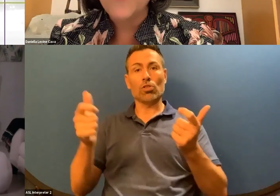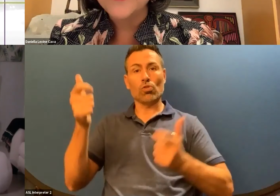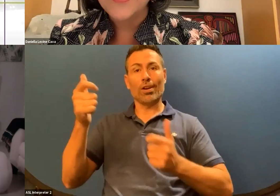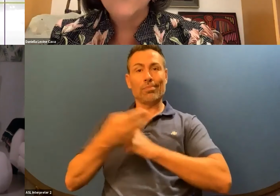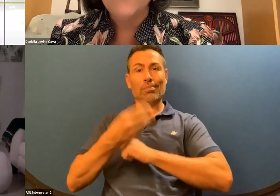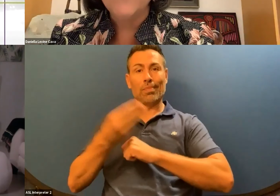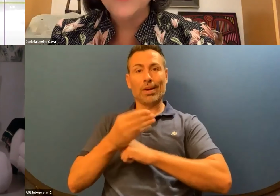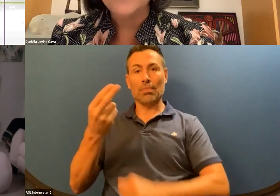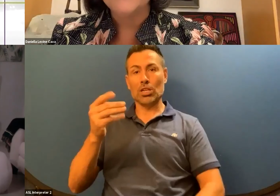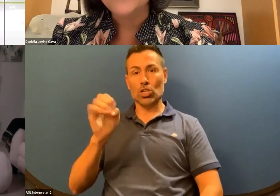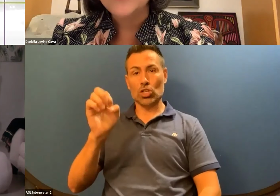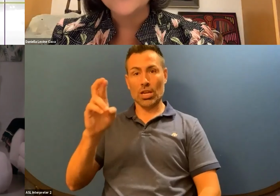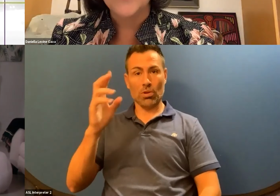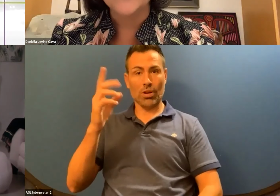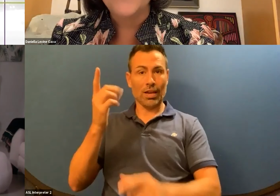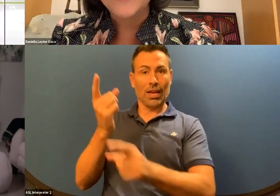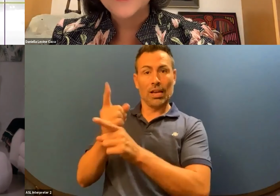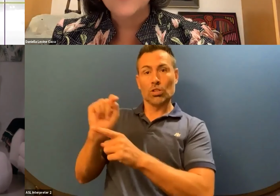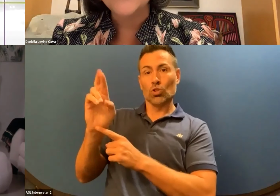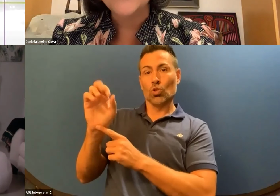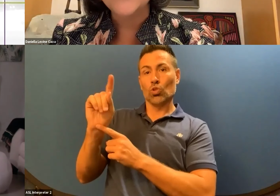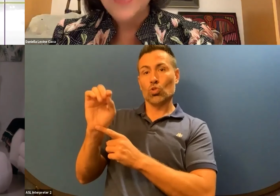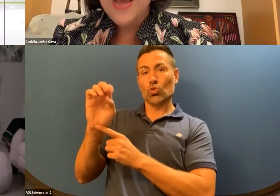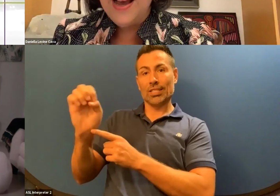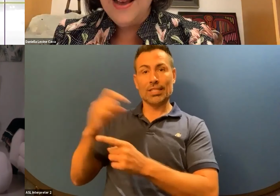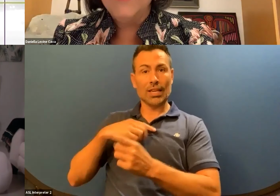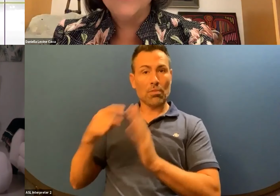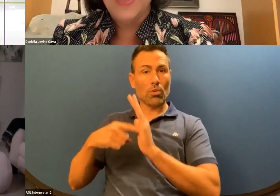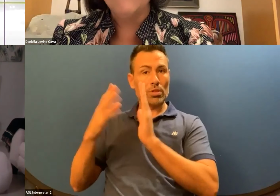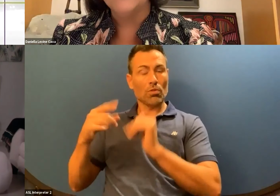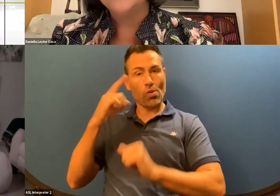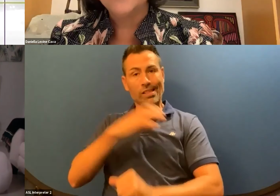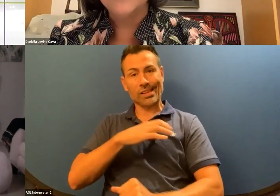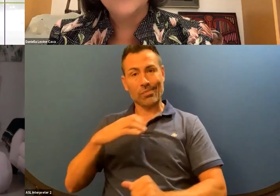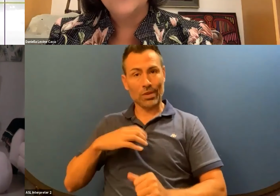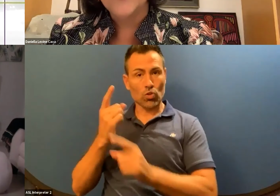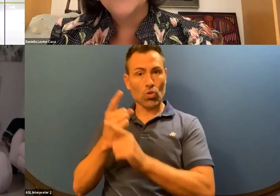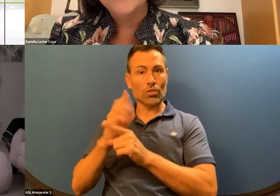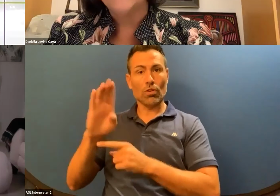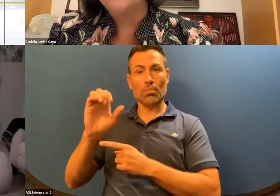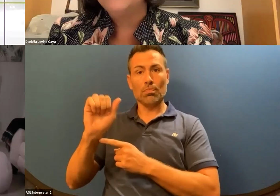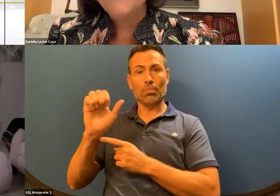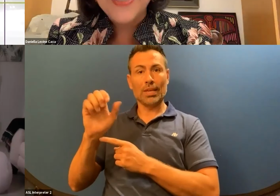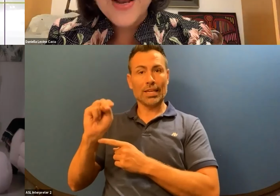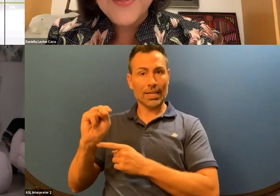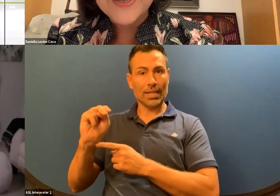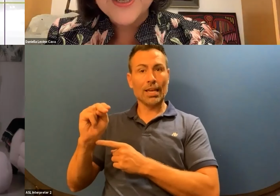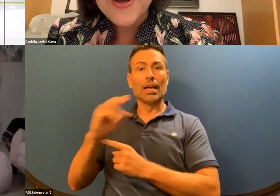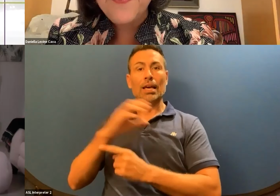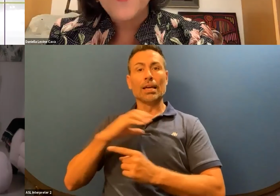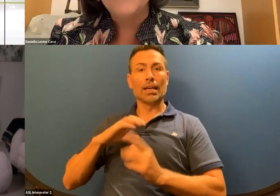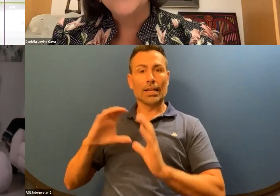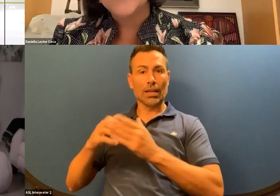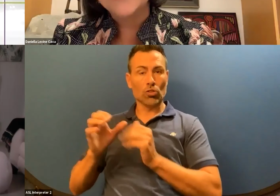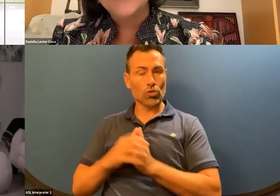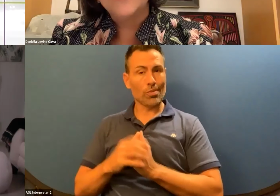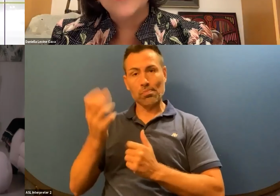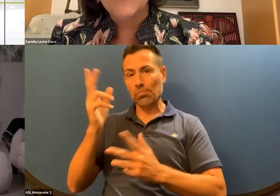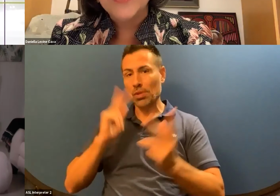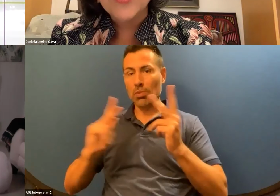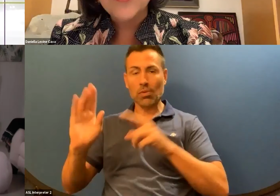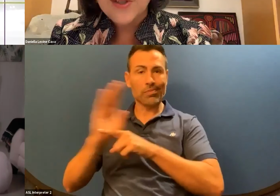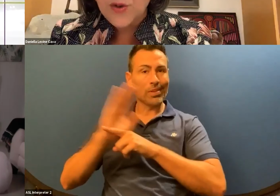as the representative from the commission as well to the Beacon Council. I've earned endorsements from many, many business people, most